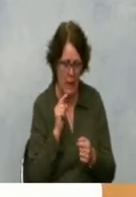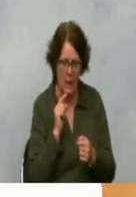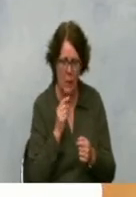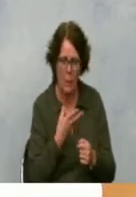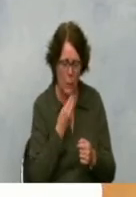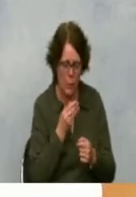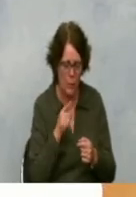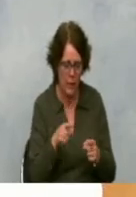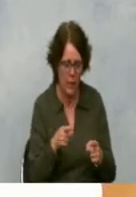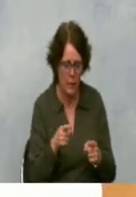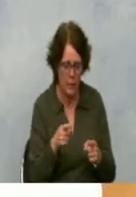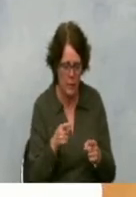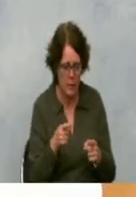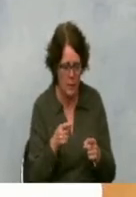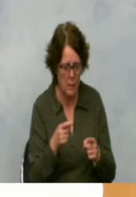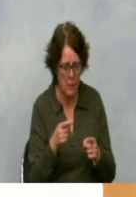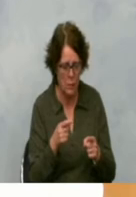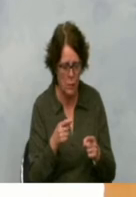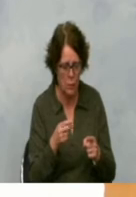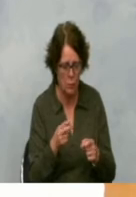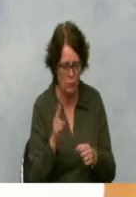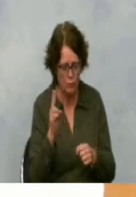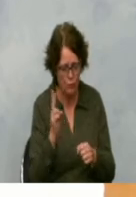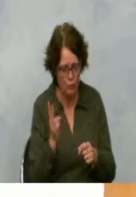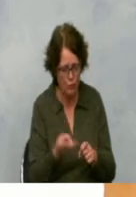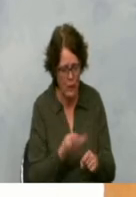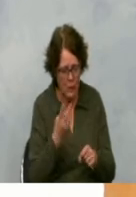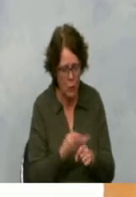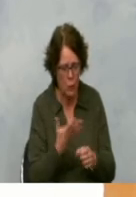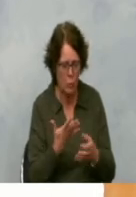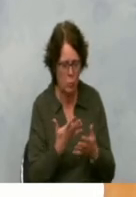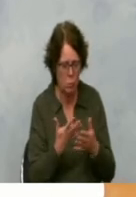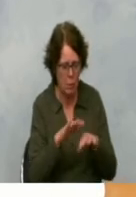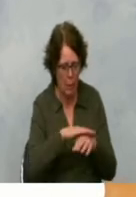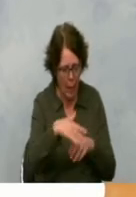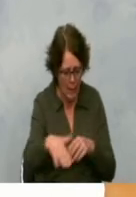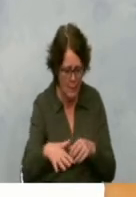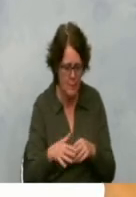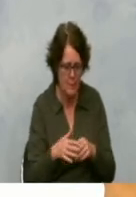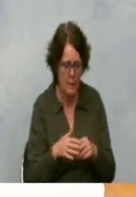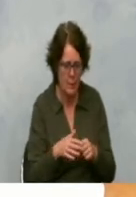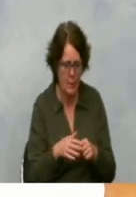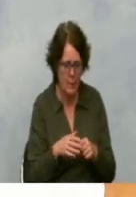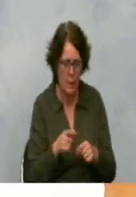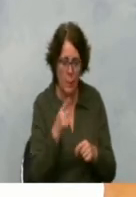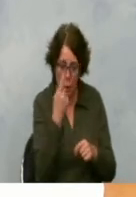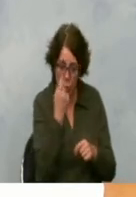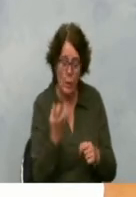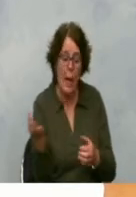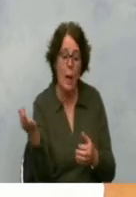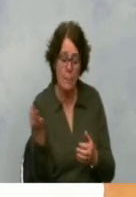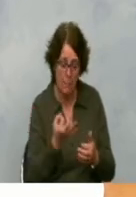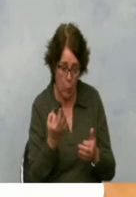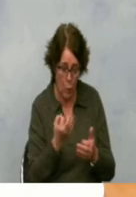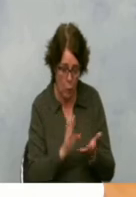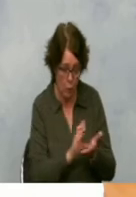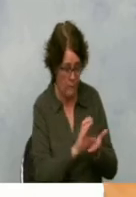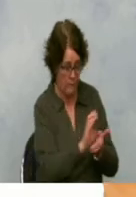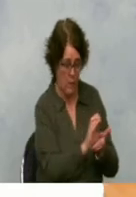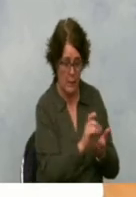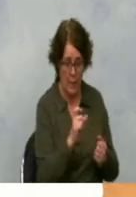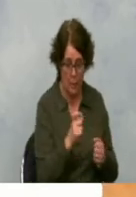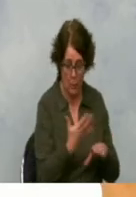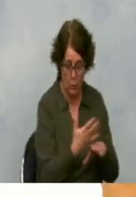it to remediate contaminated land. The point's made there at the foot of the page, you can borrow to fund capital works,